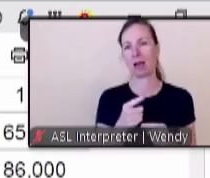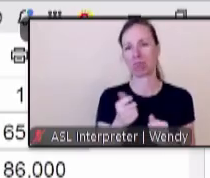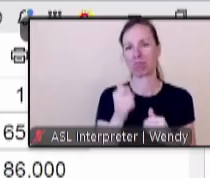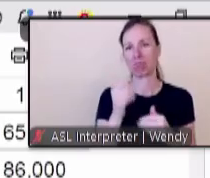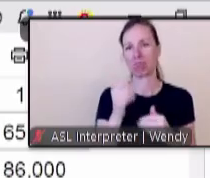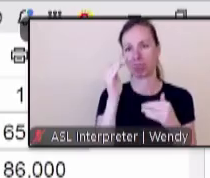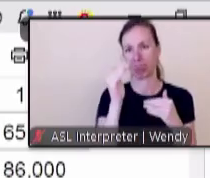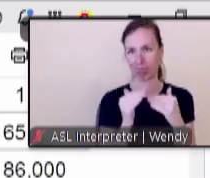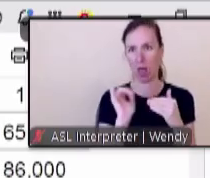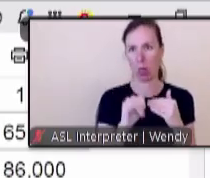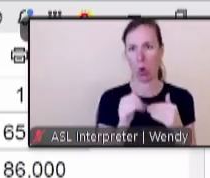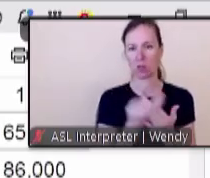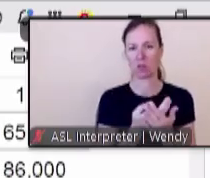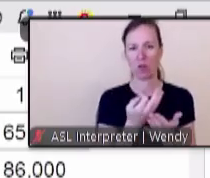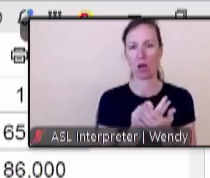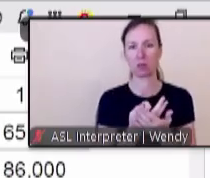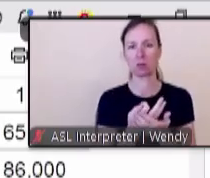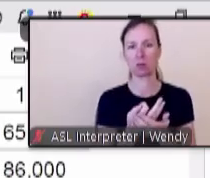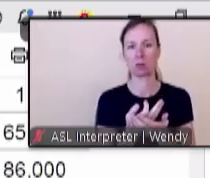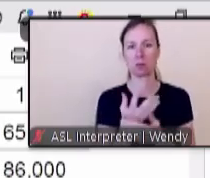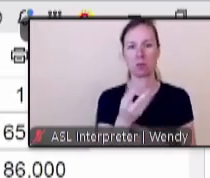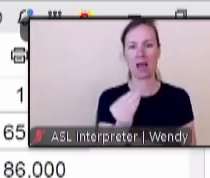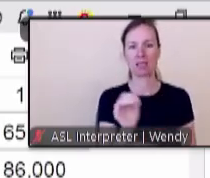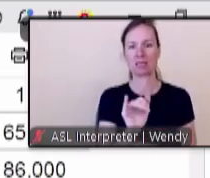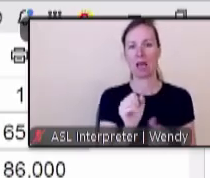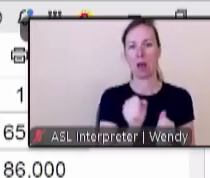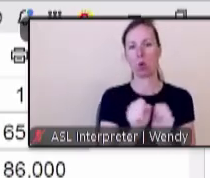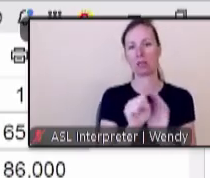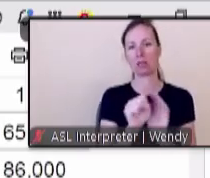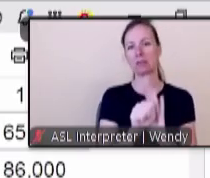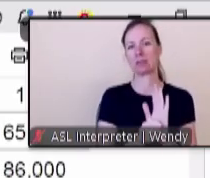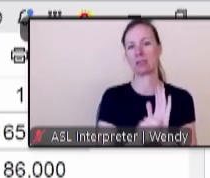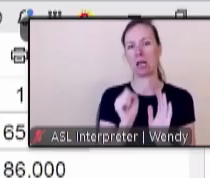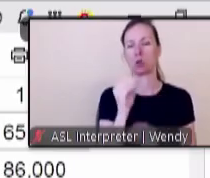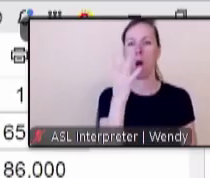question. Thank you. Sir.